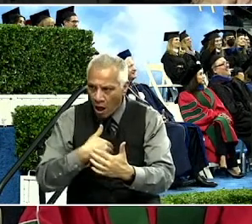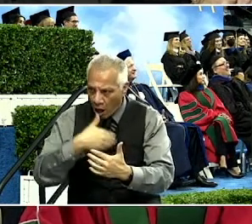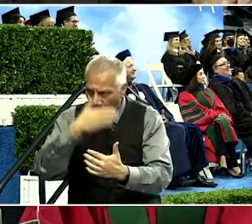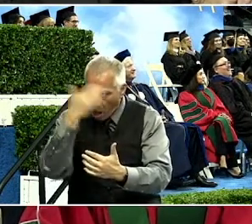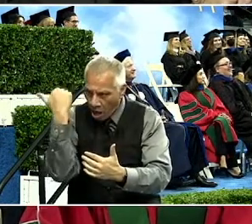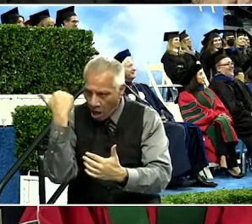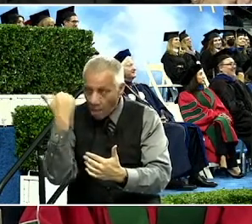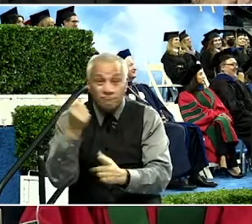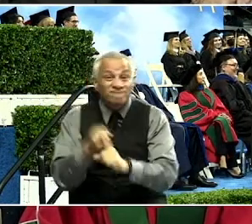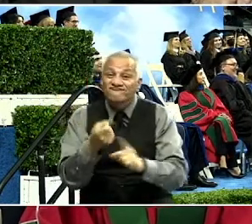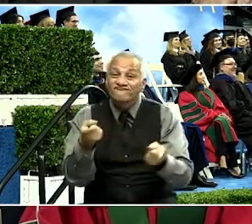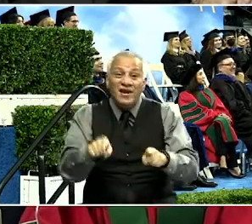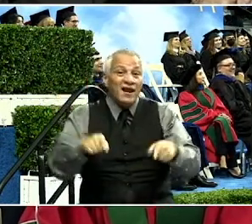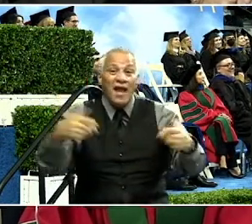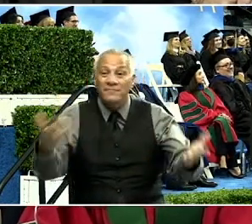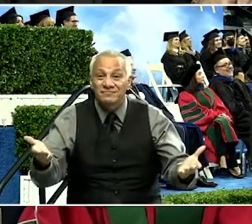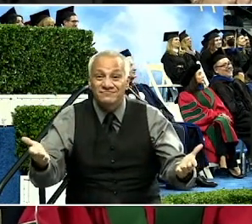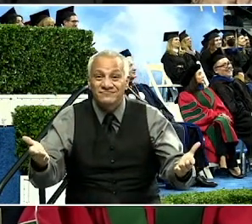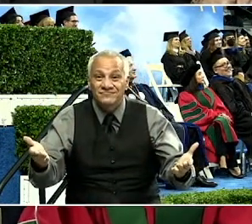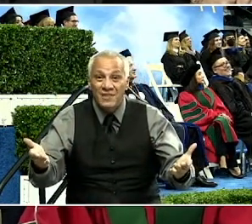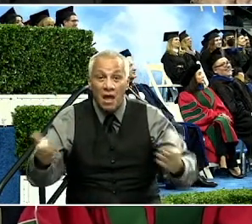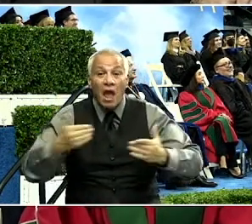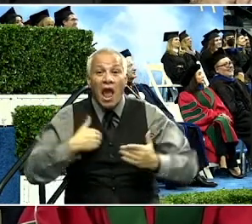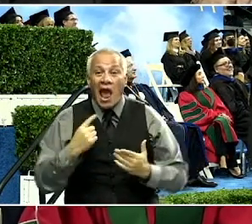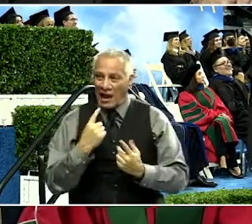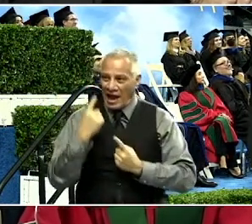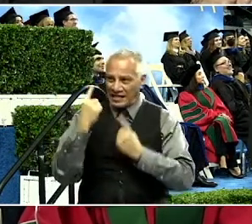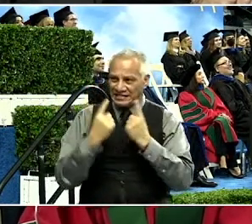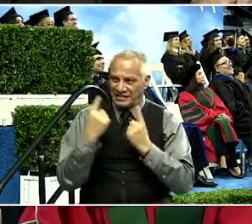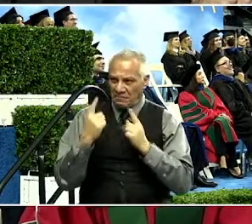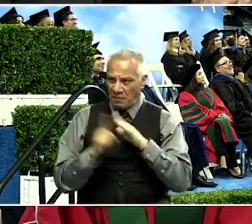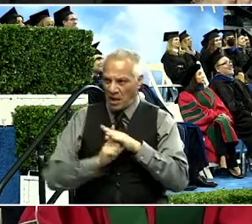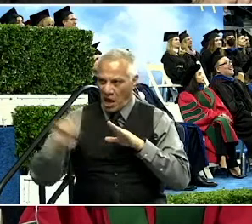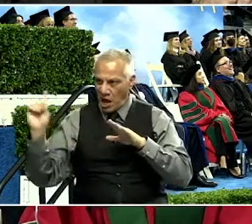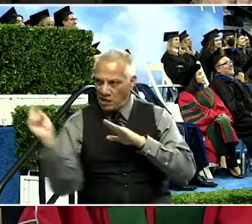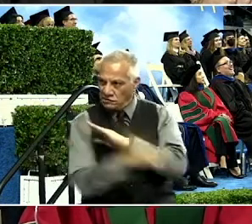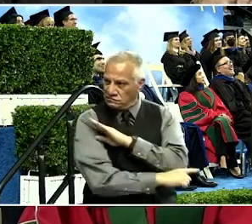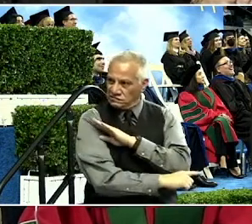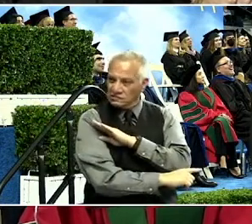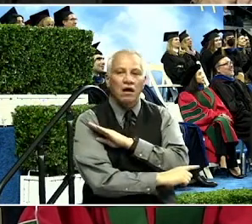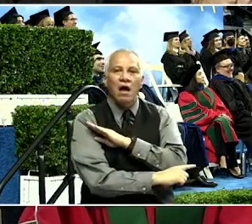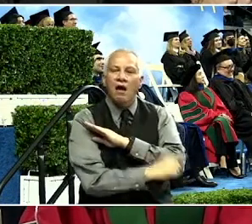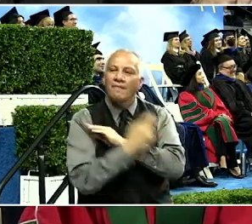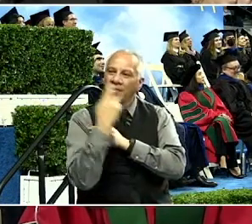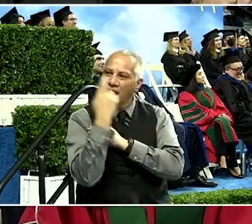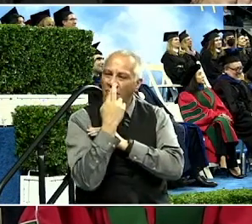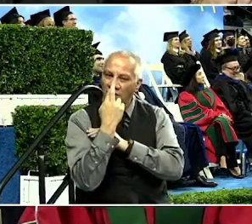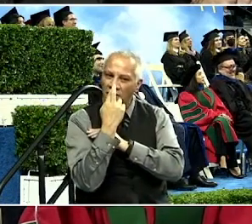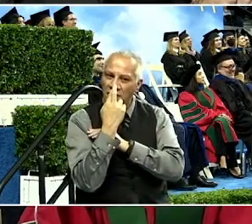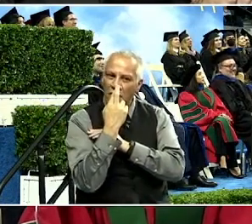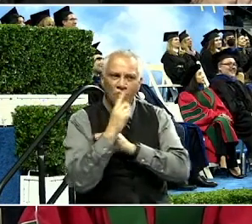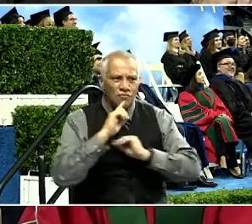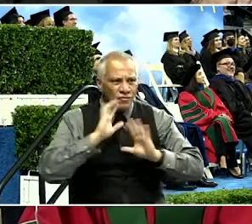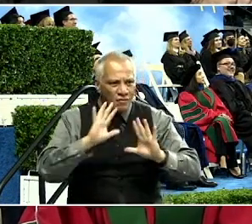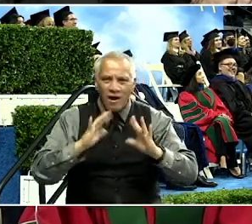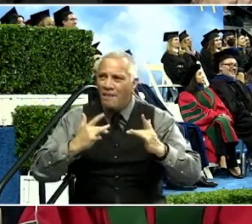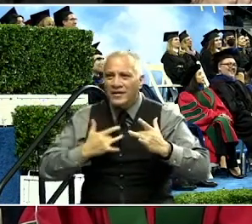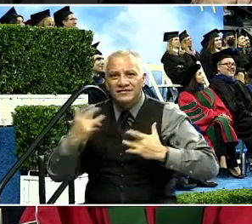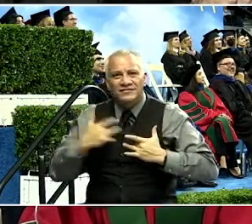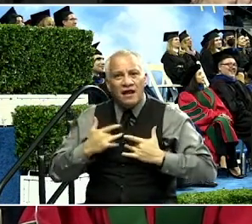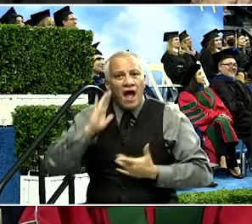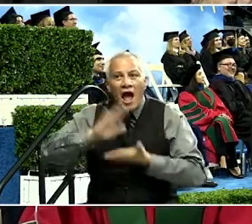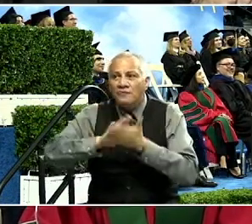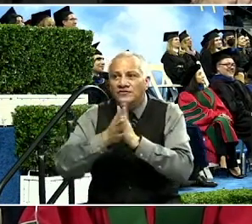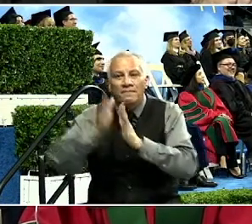But it happened. And after briefly considering making a run for it, I started to get really excited. I was going to be